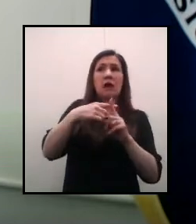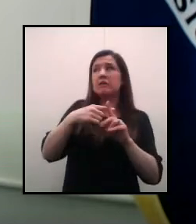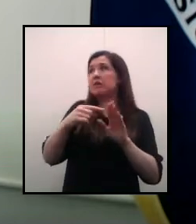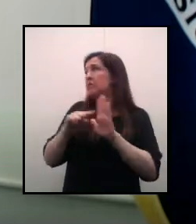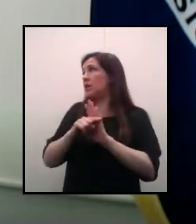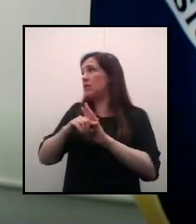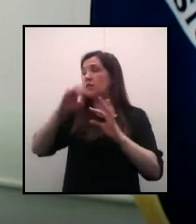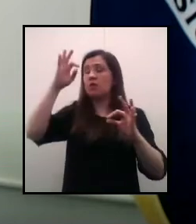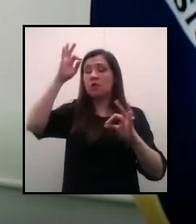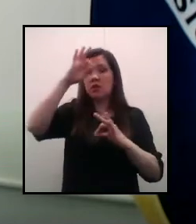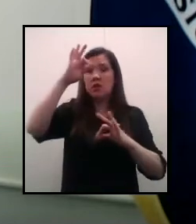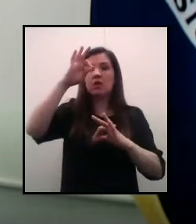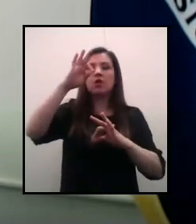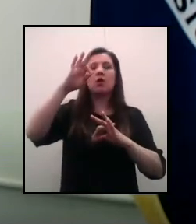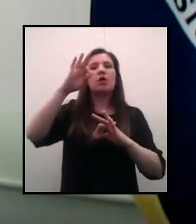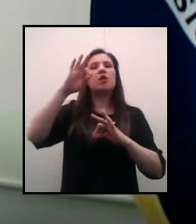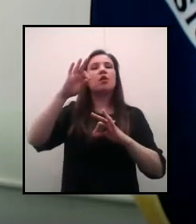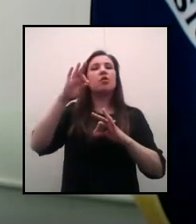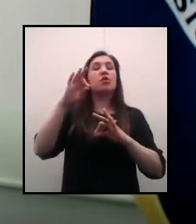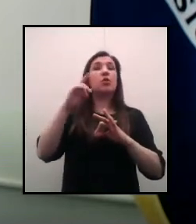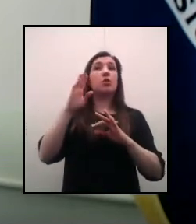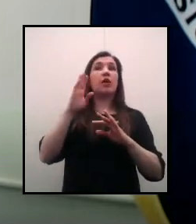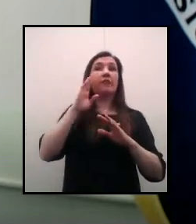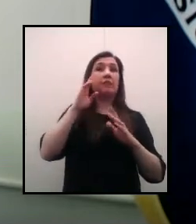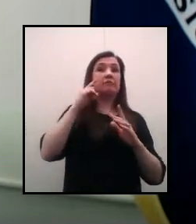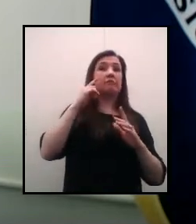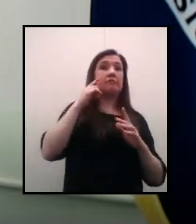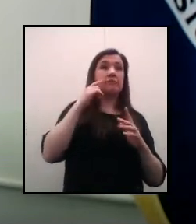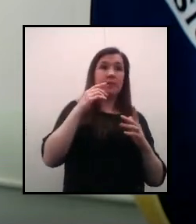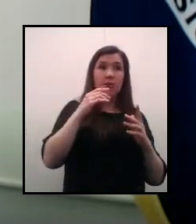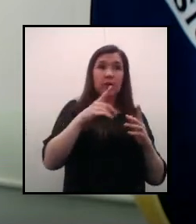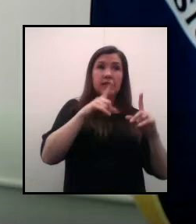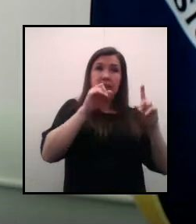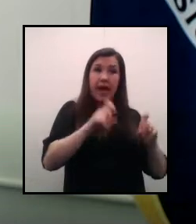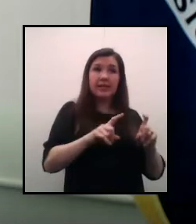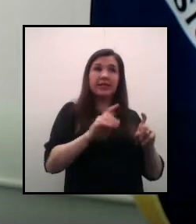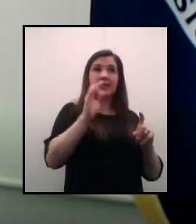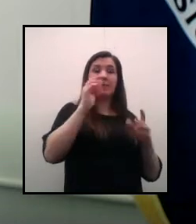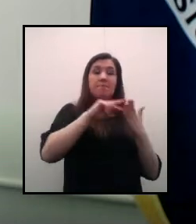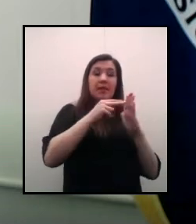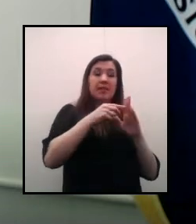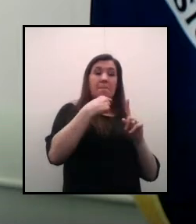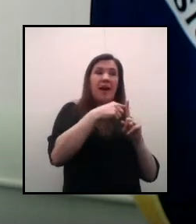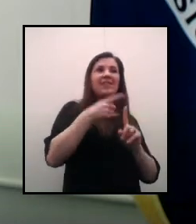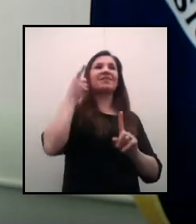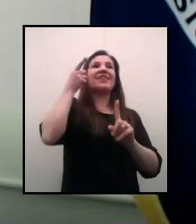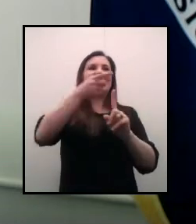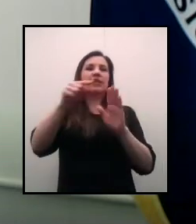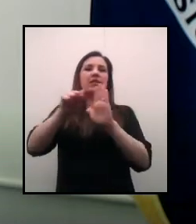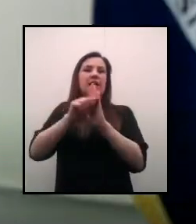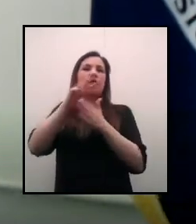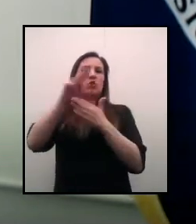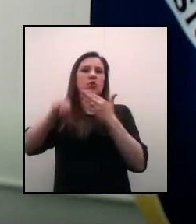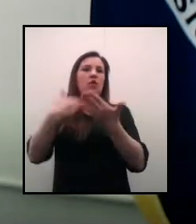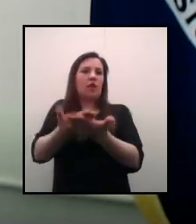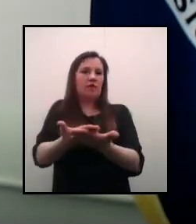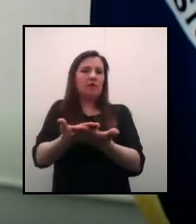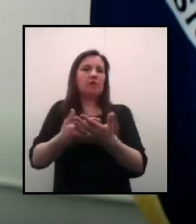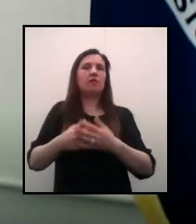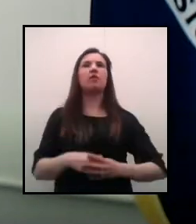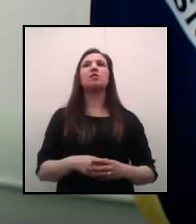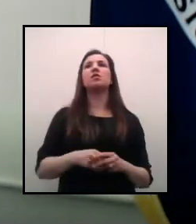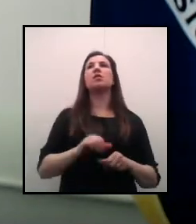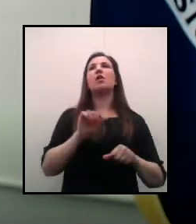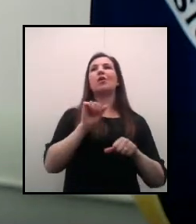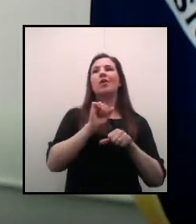negative, and so we have to treat you as if you are positive until you get a negative result. And so that's why we've worked with our